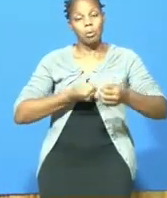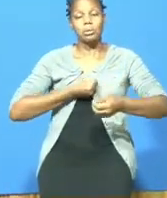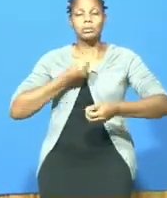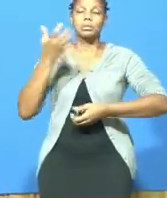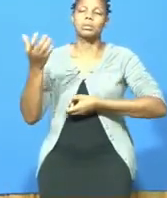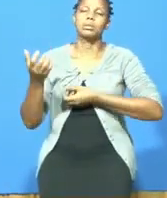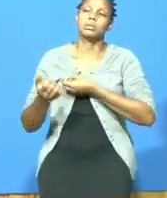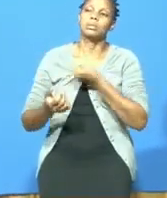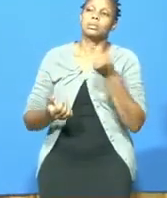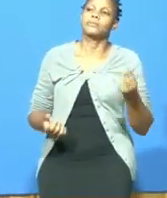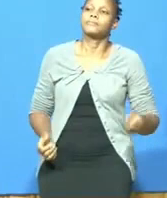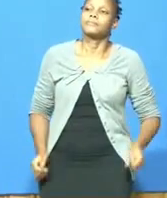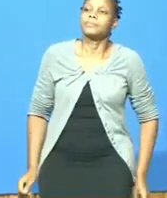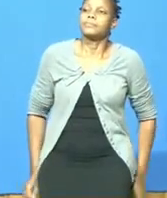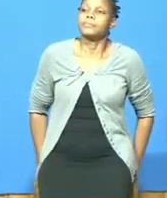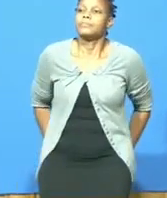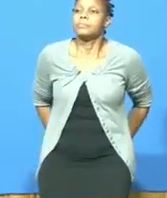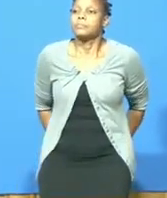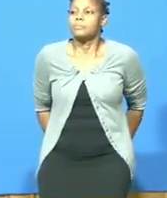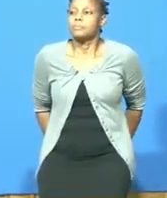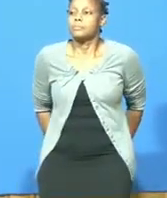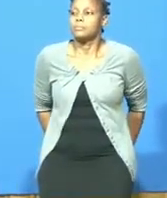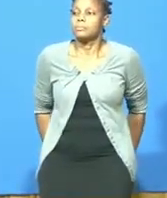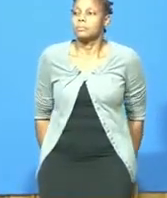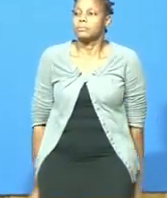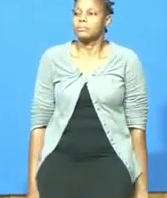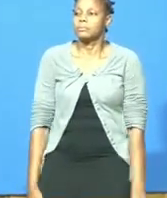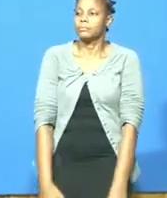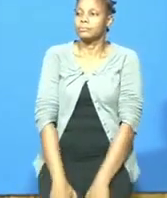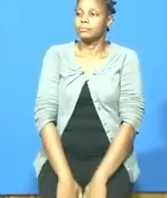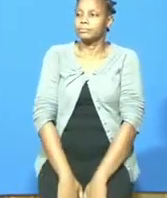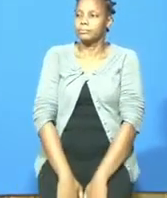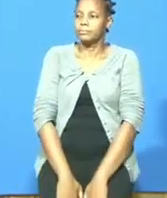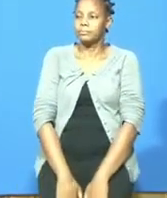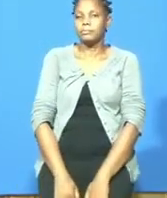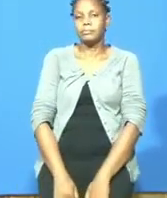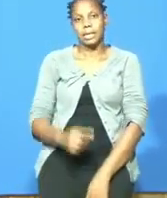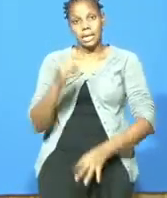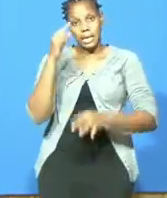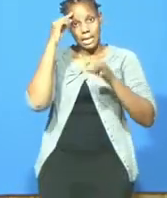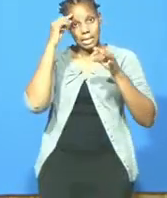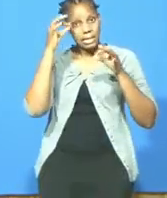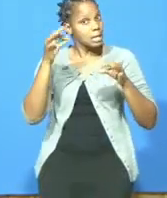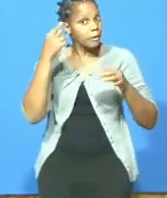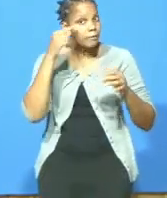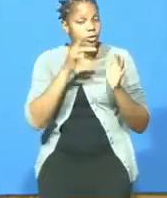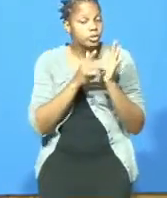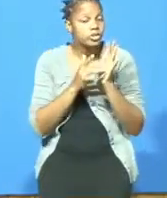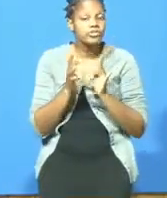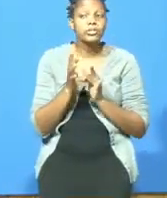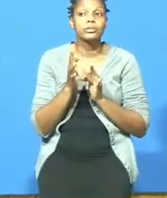rendered, the promised land. Make your decision for Jesus